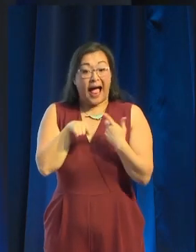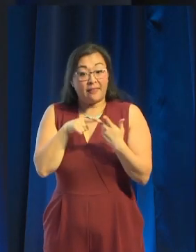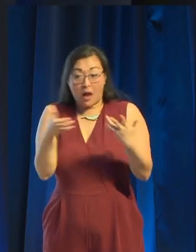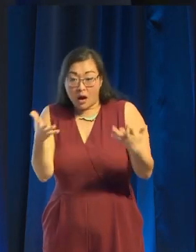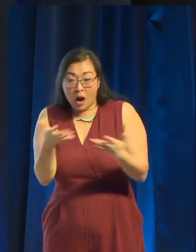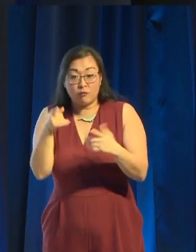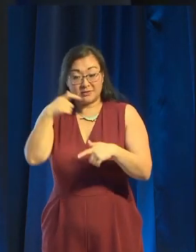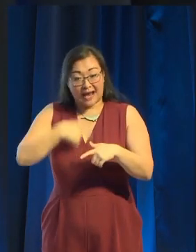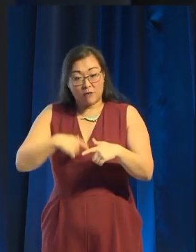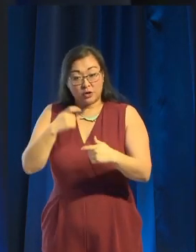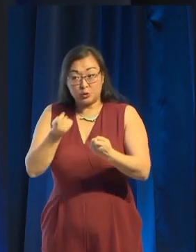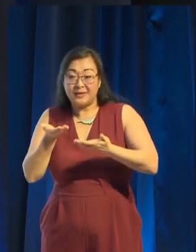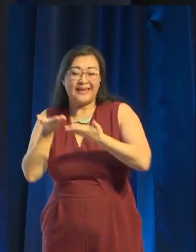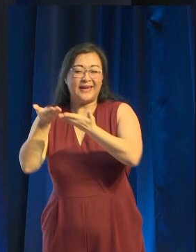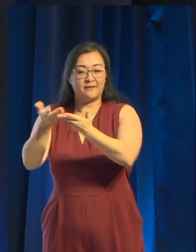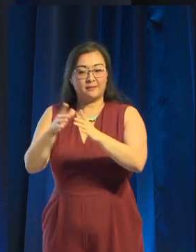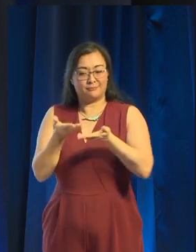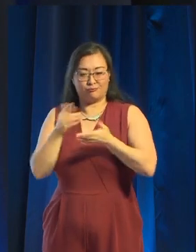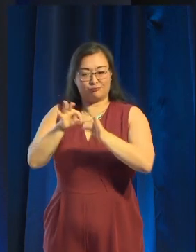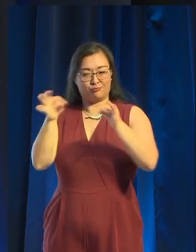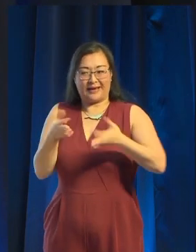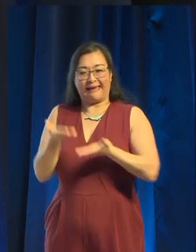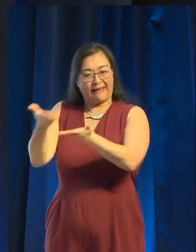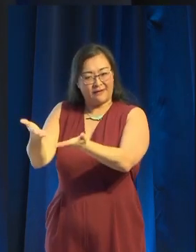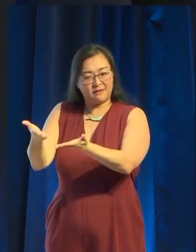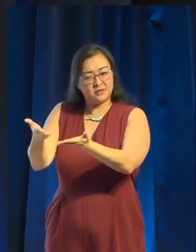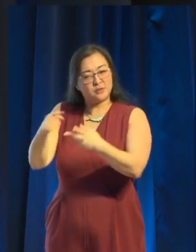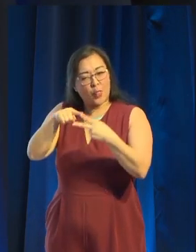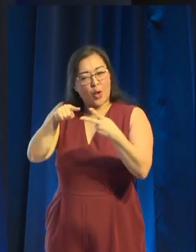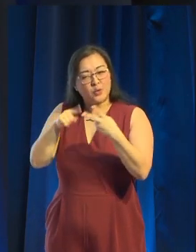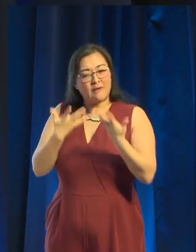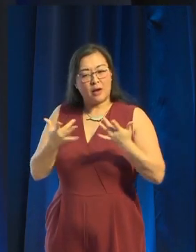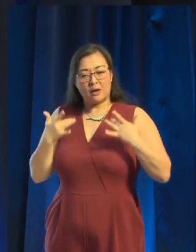very different way about the Otome. They